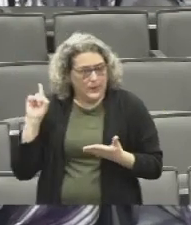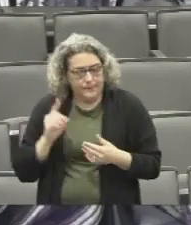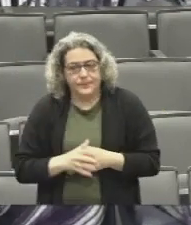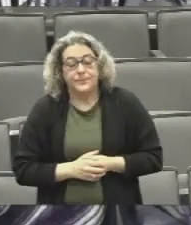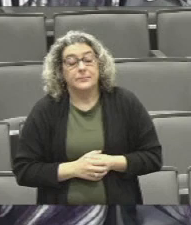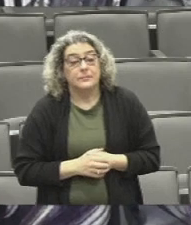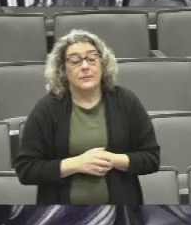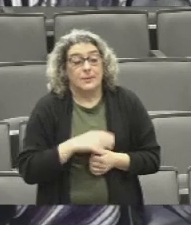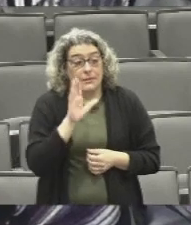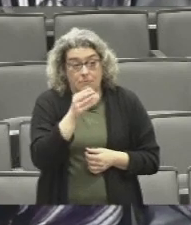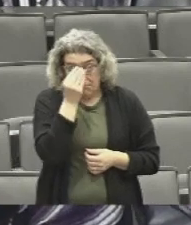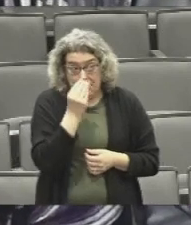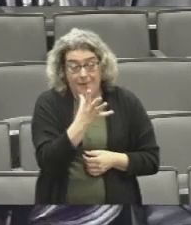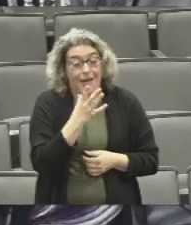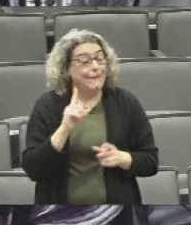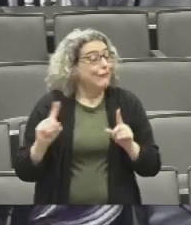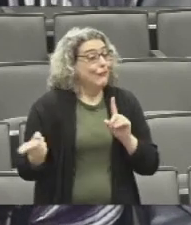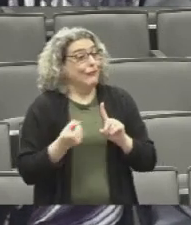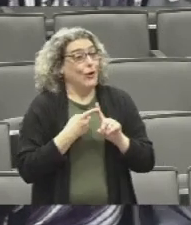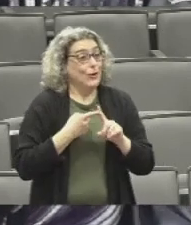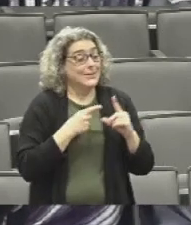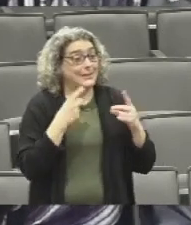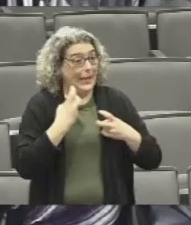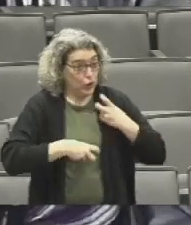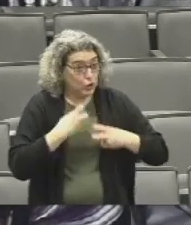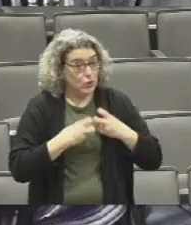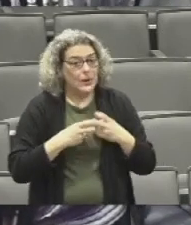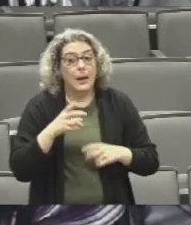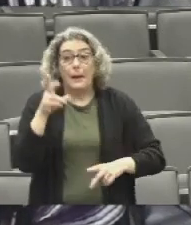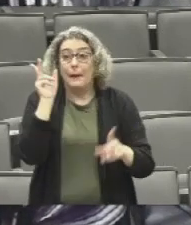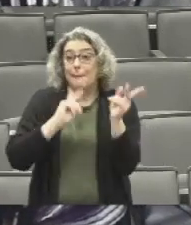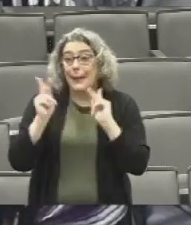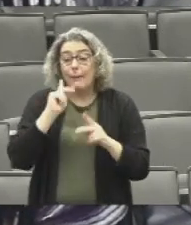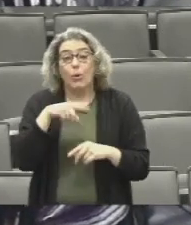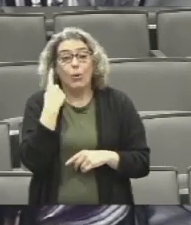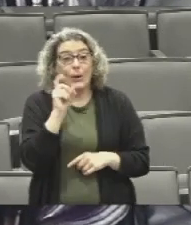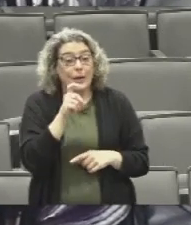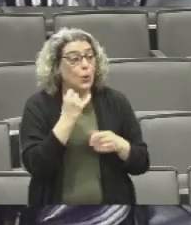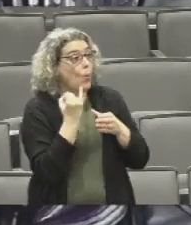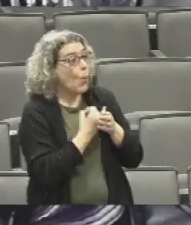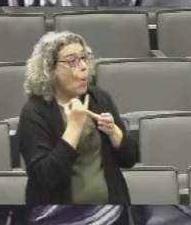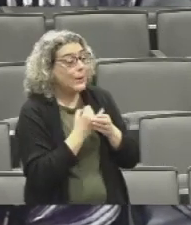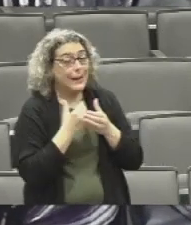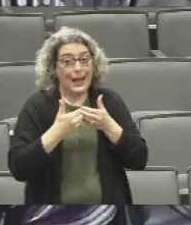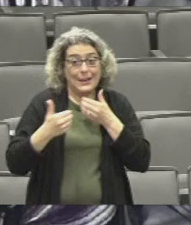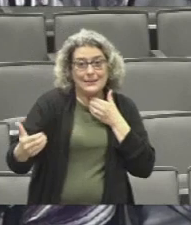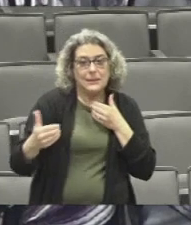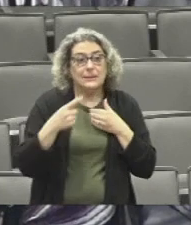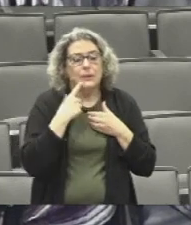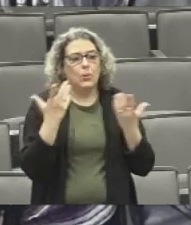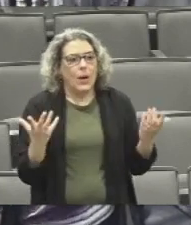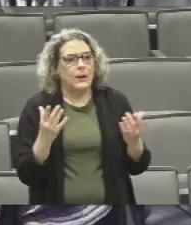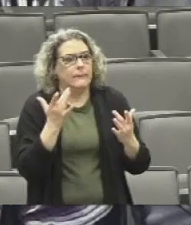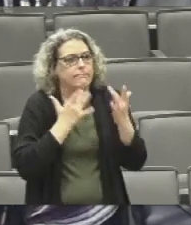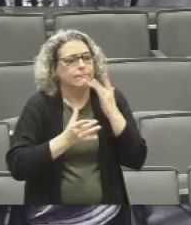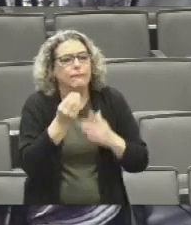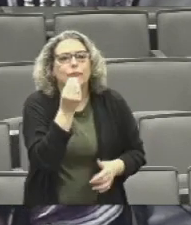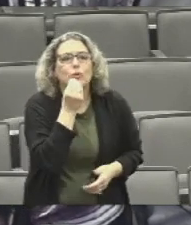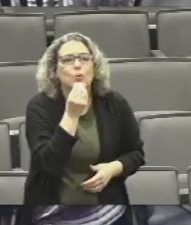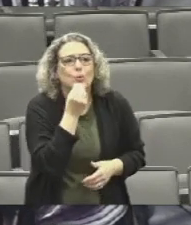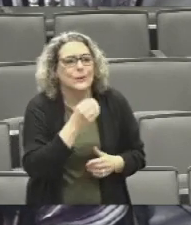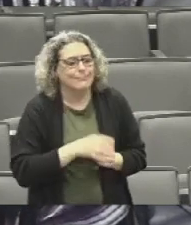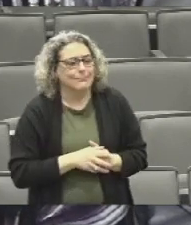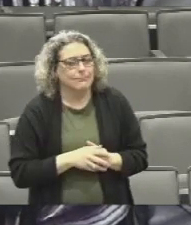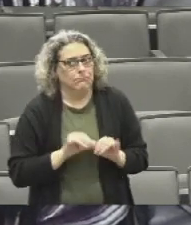number one issue is that people who need to quarantine or isolate are saying, I need food.